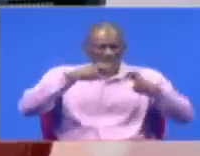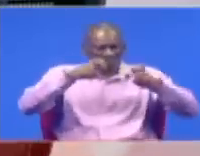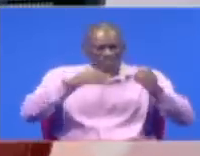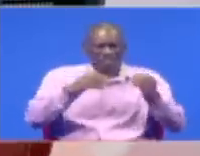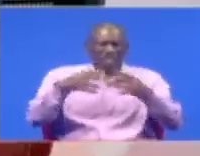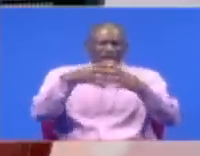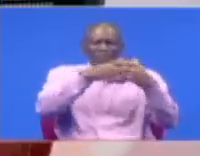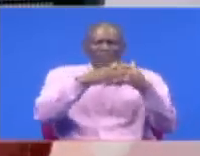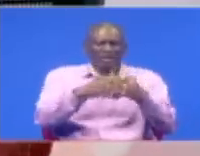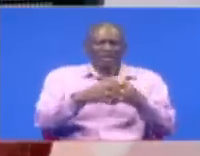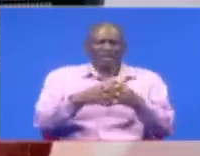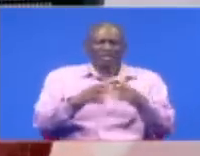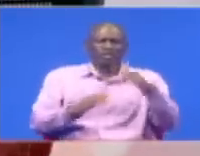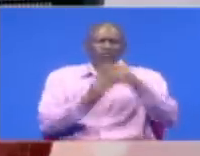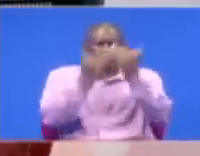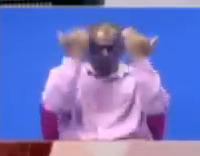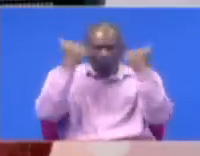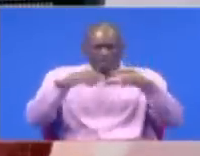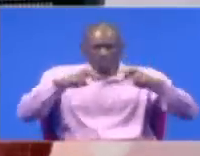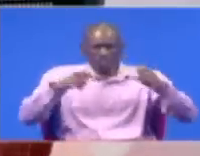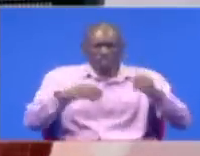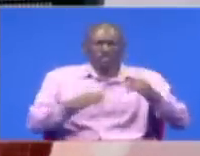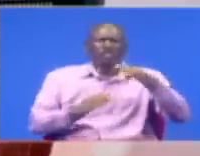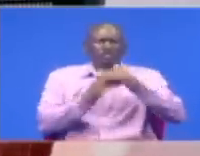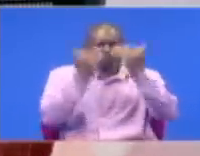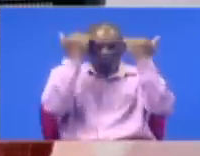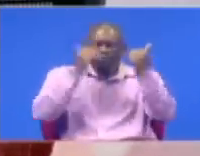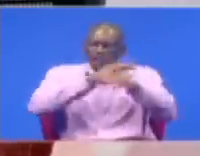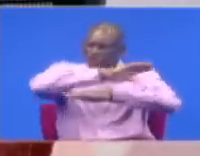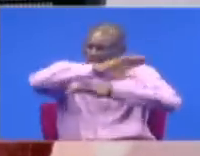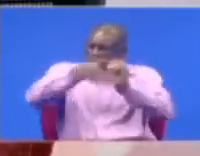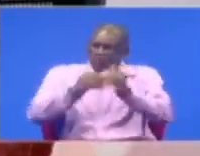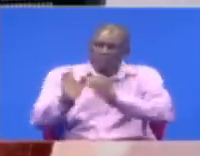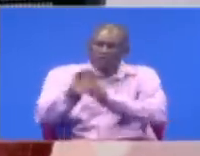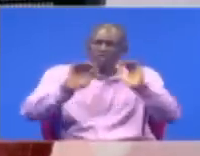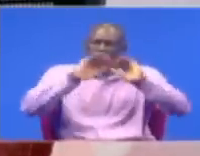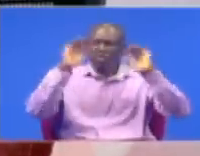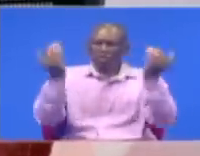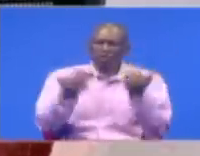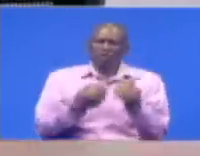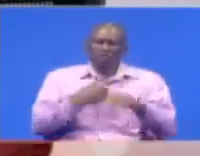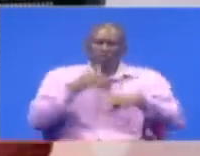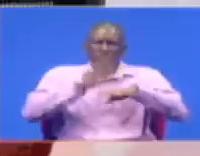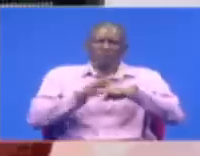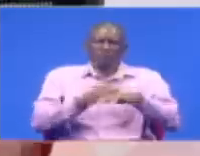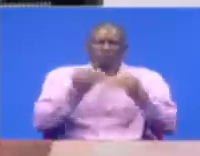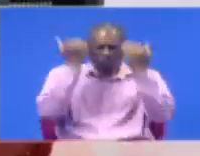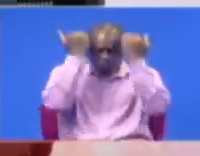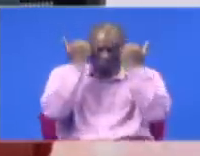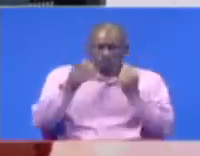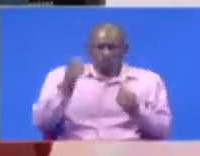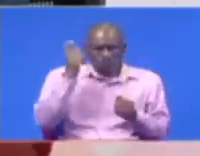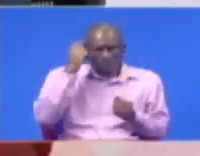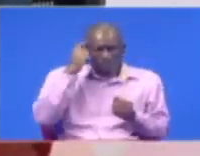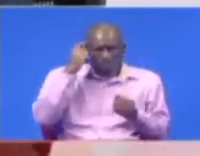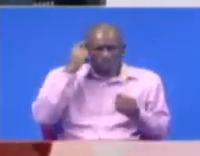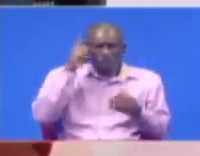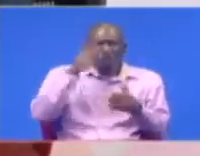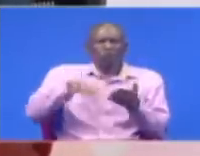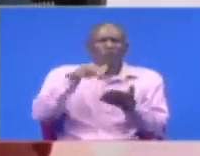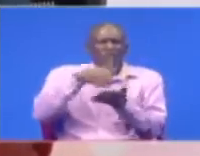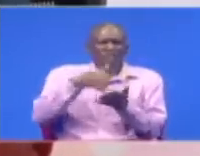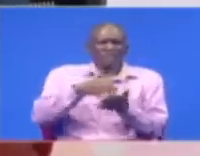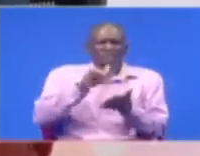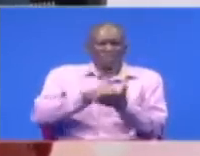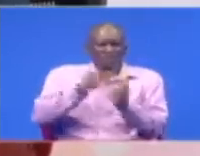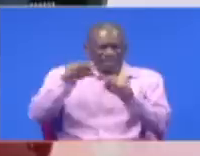of America, Supreme Court of all the countries in the world. We have fantastic judicial minds. What is it that I'll be able